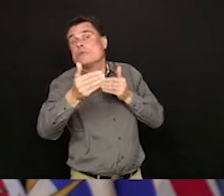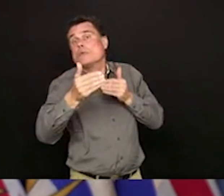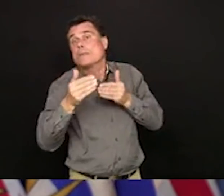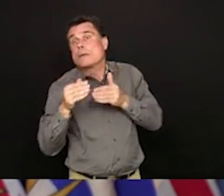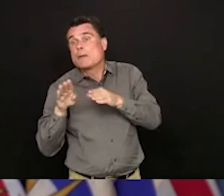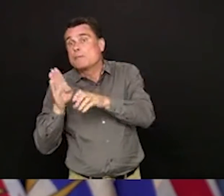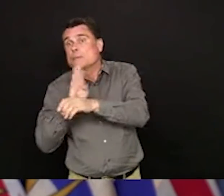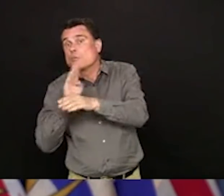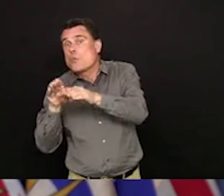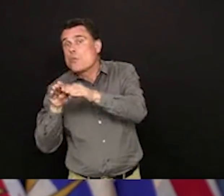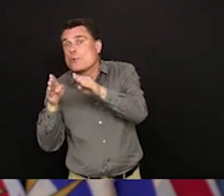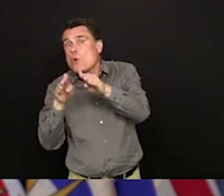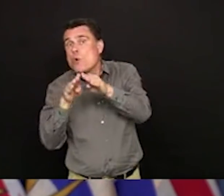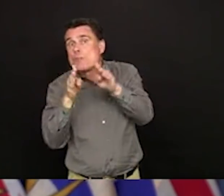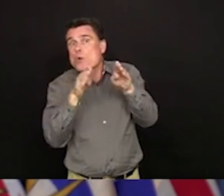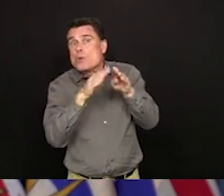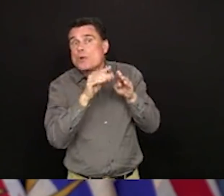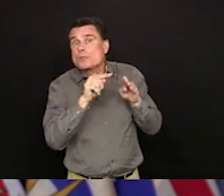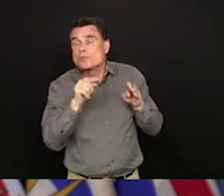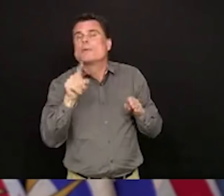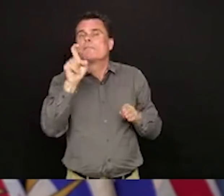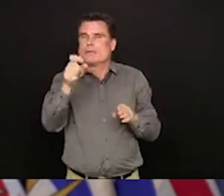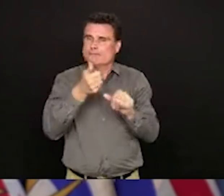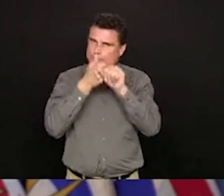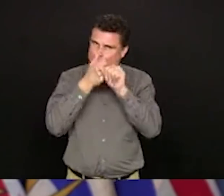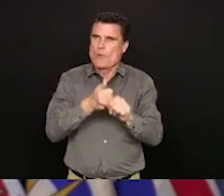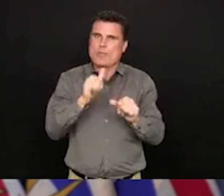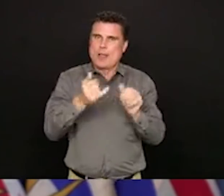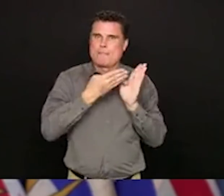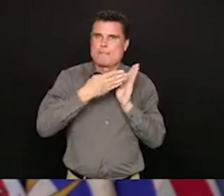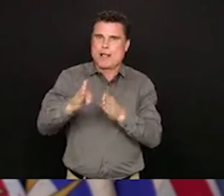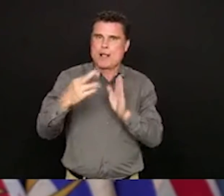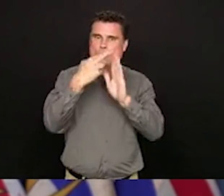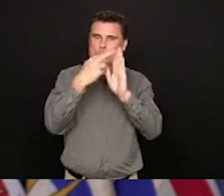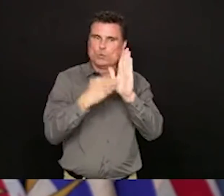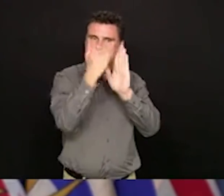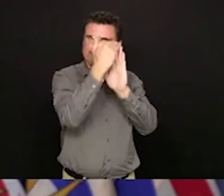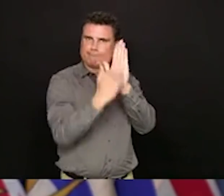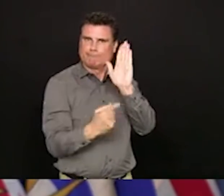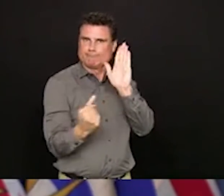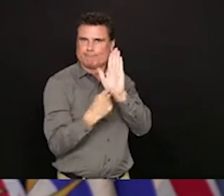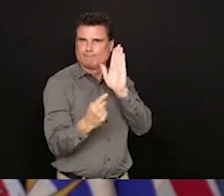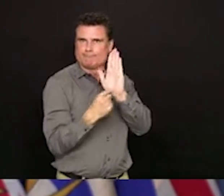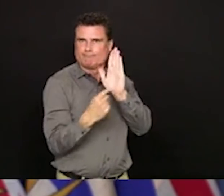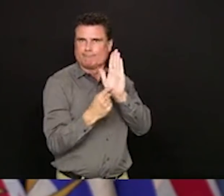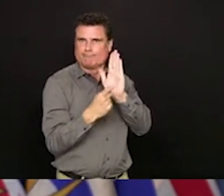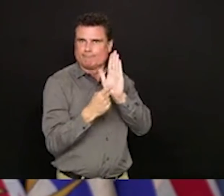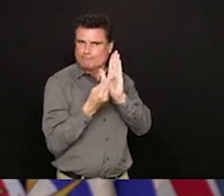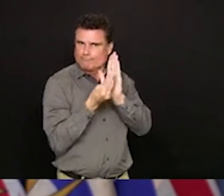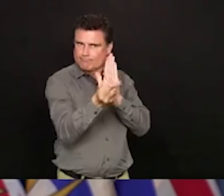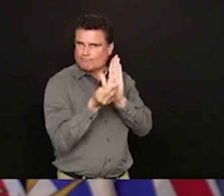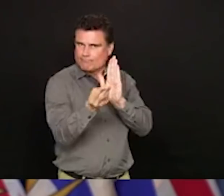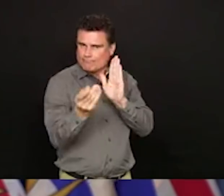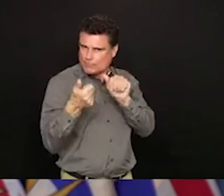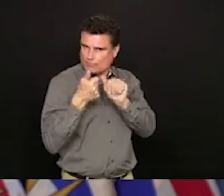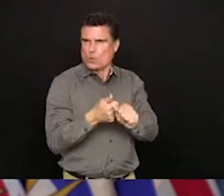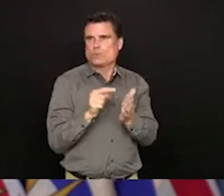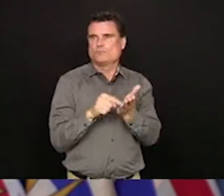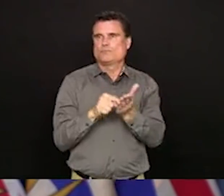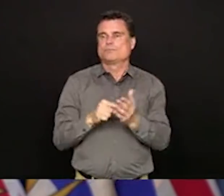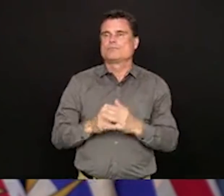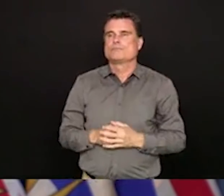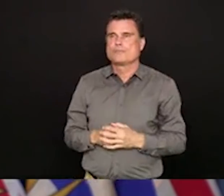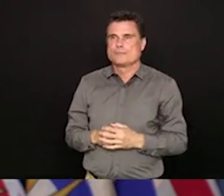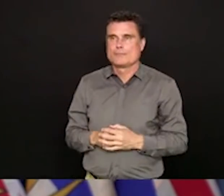and we have to be 100% committed to all of us doing our bit to see our way through this